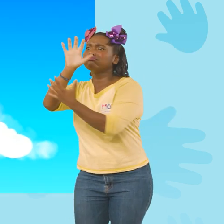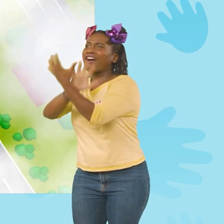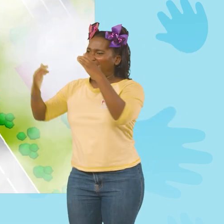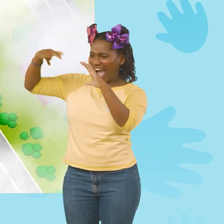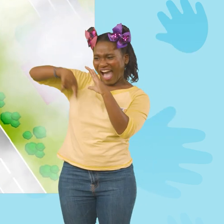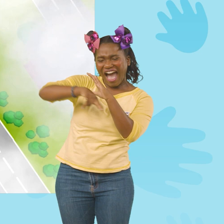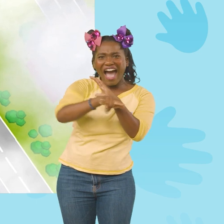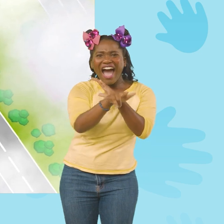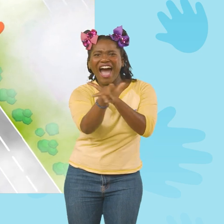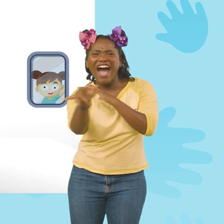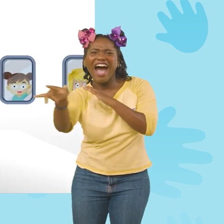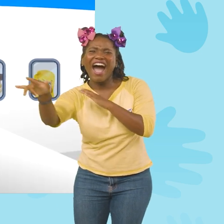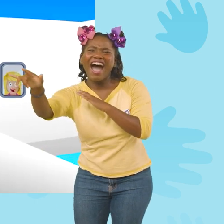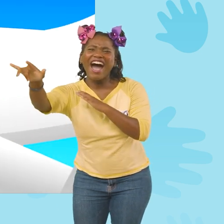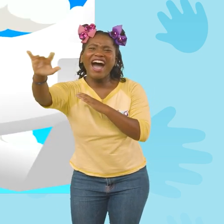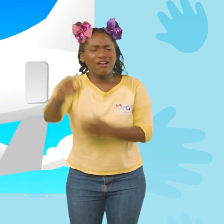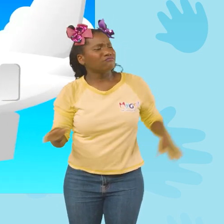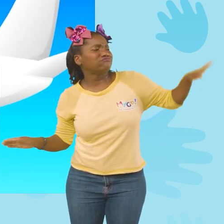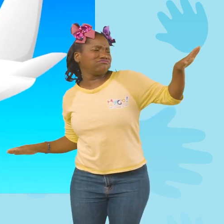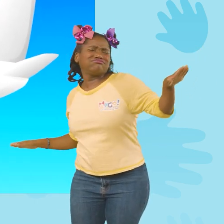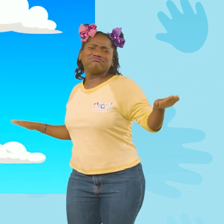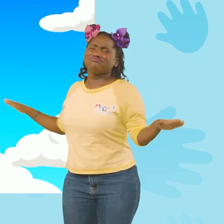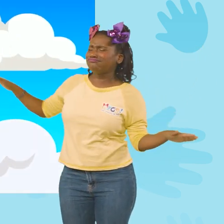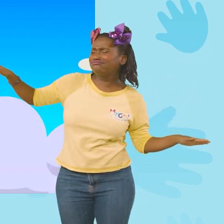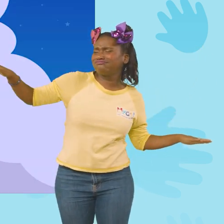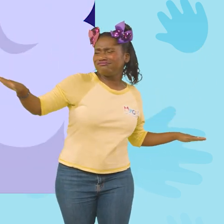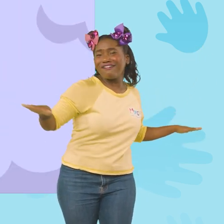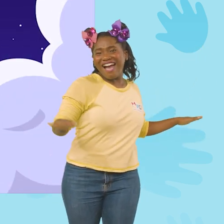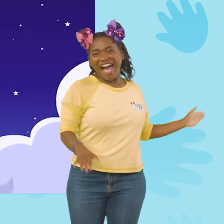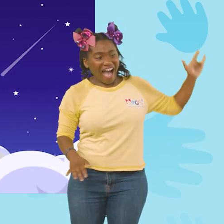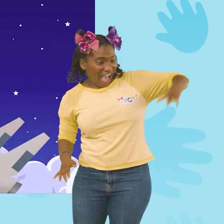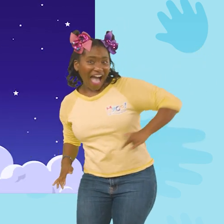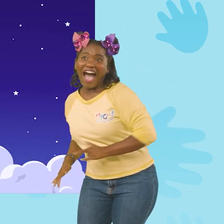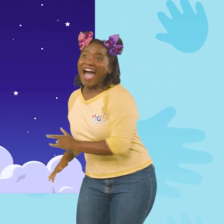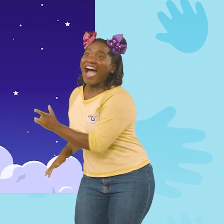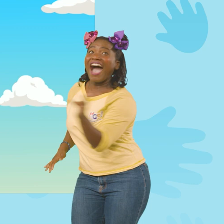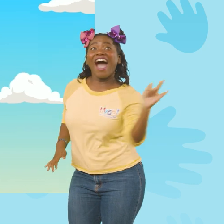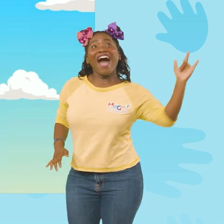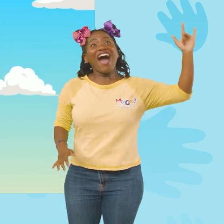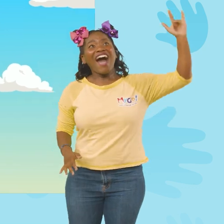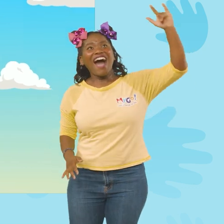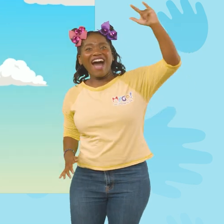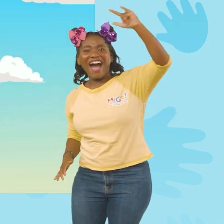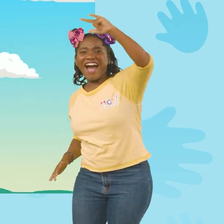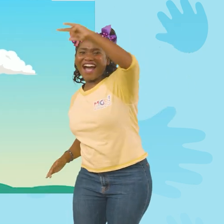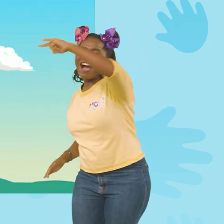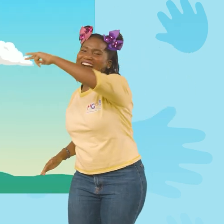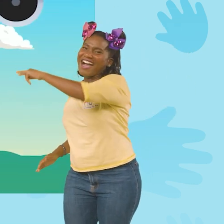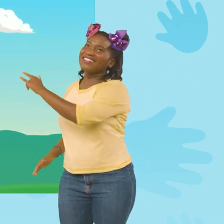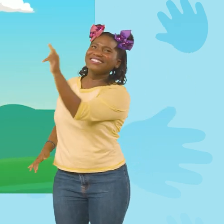through the clouds. We're gonna fly, fly, fly. We're going way on